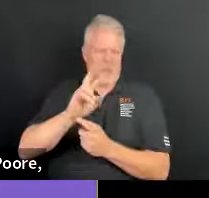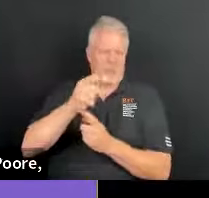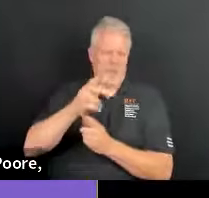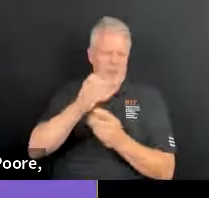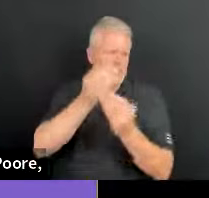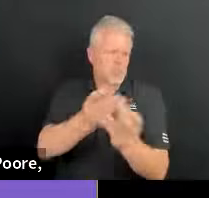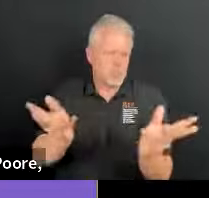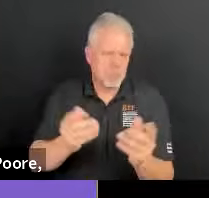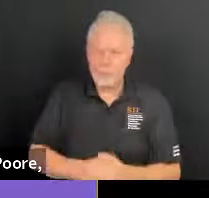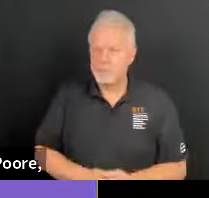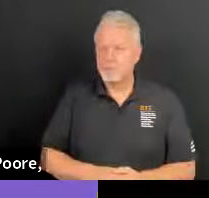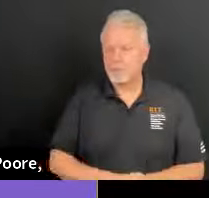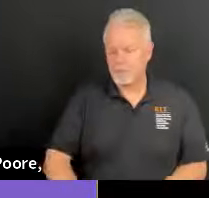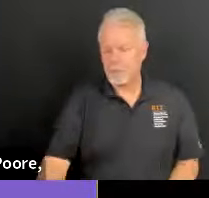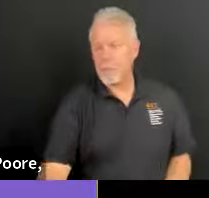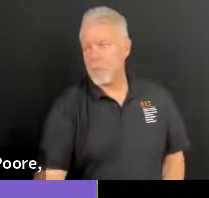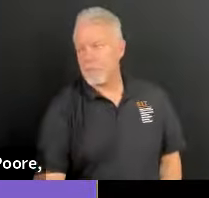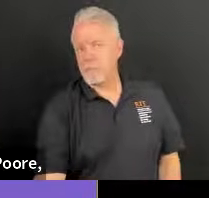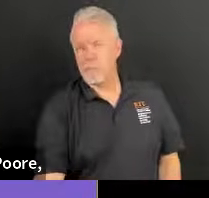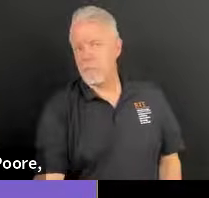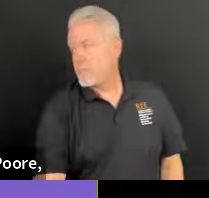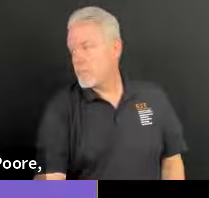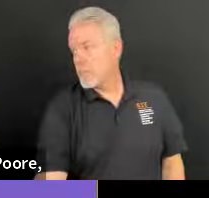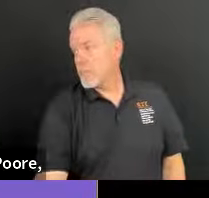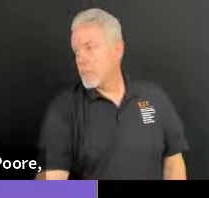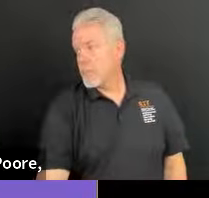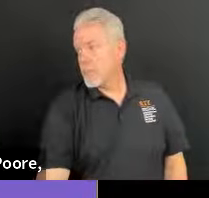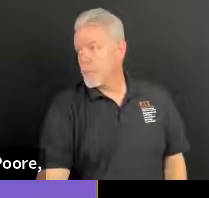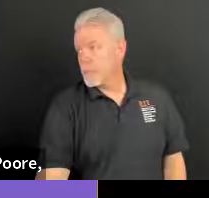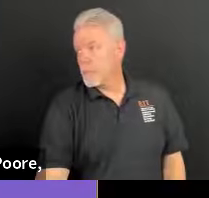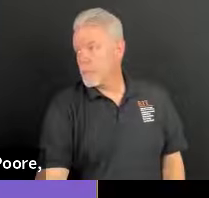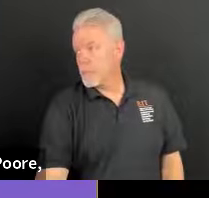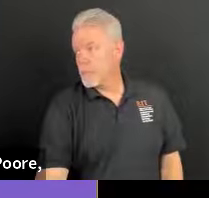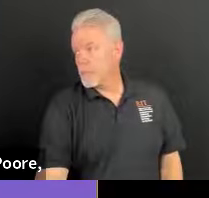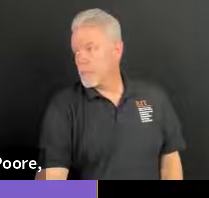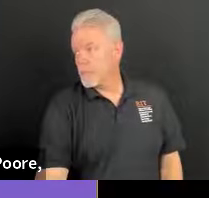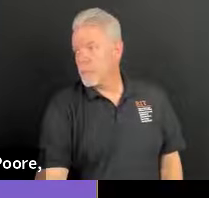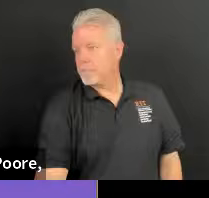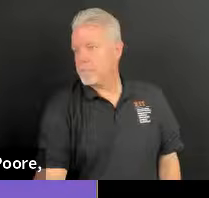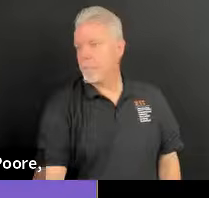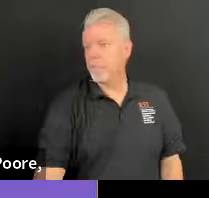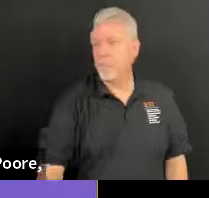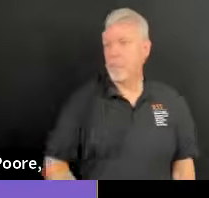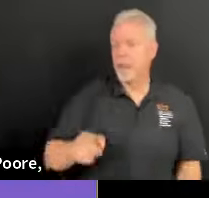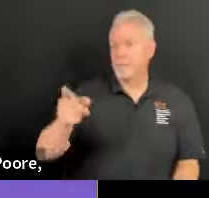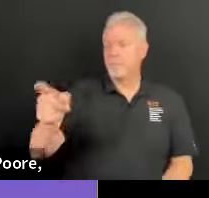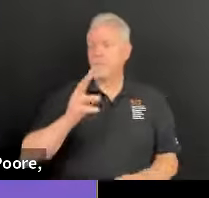female. And that's just for, like I mentioned, vapes or electronic vapor products.